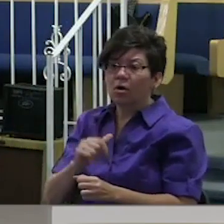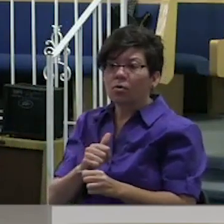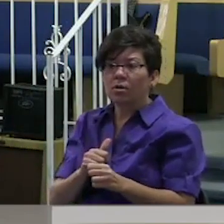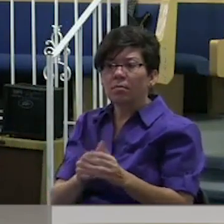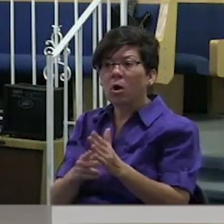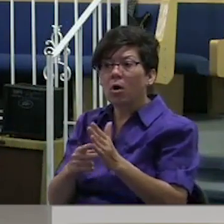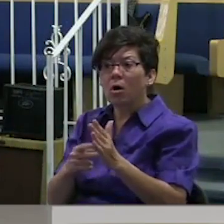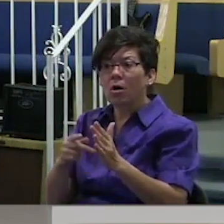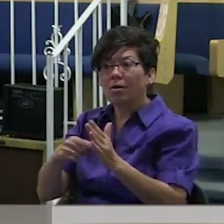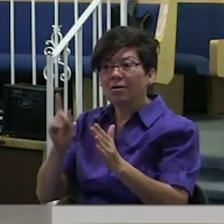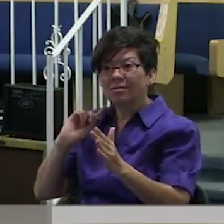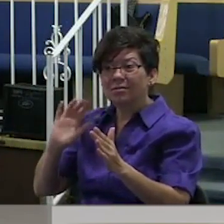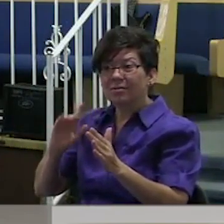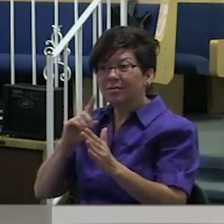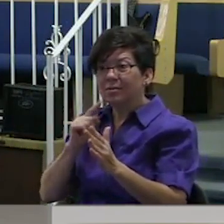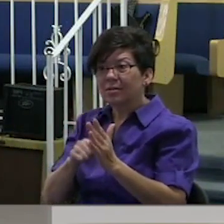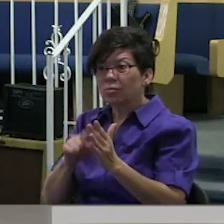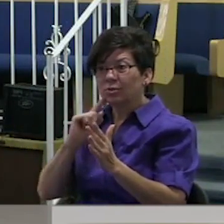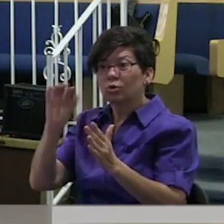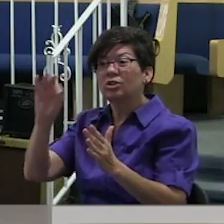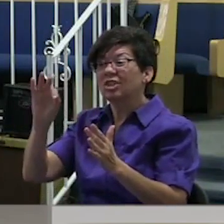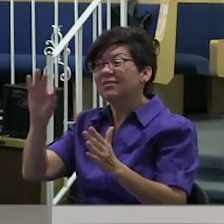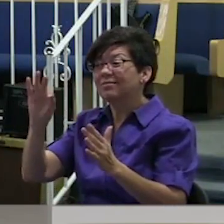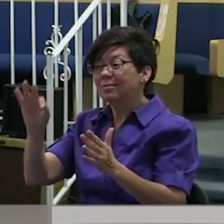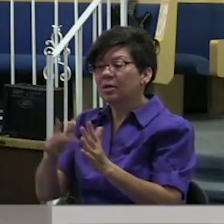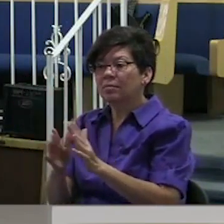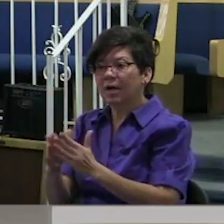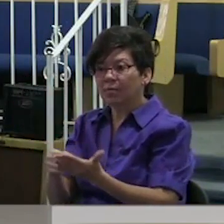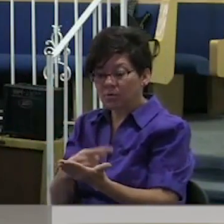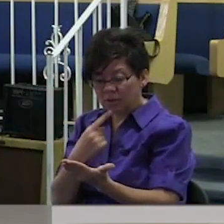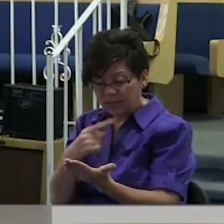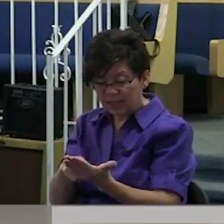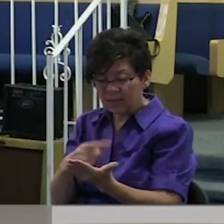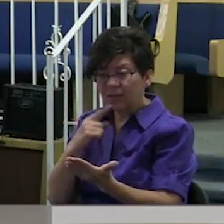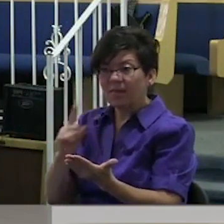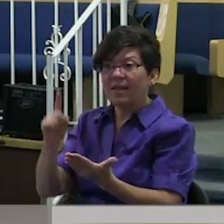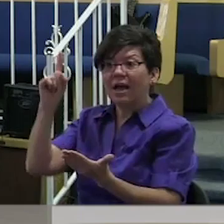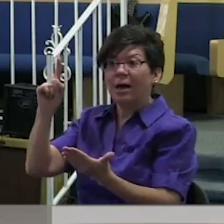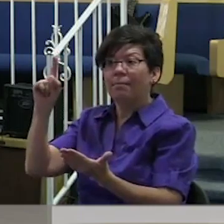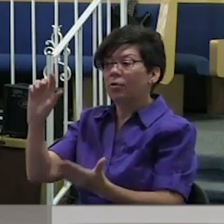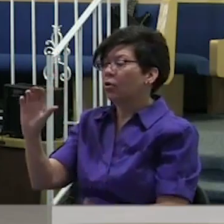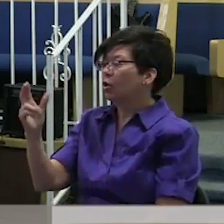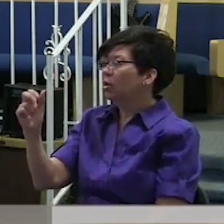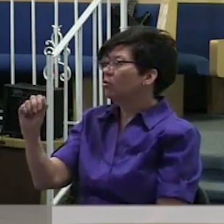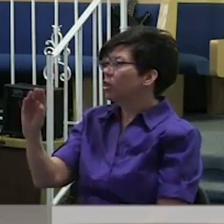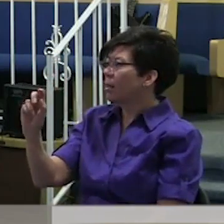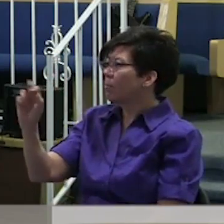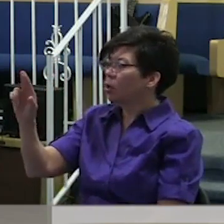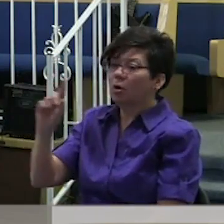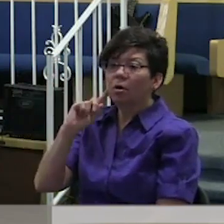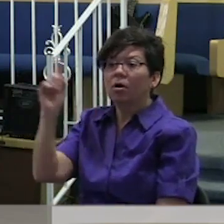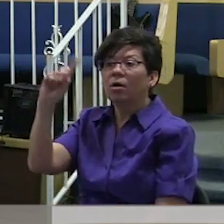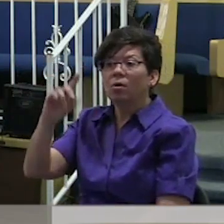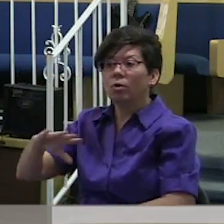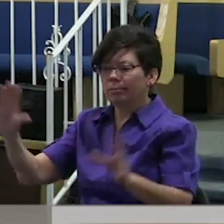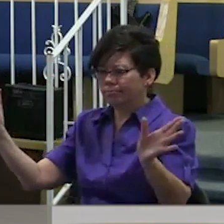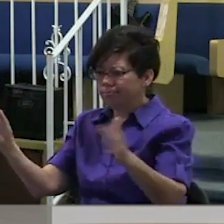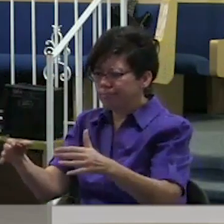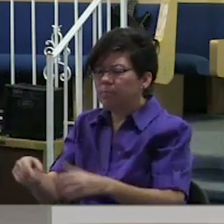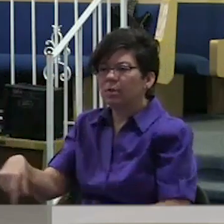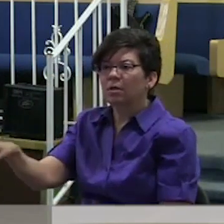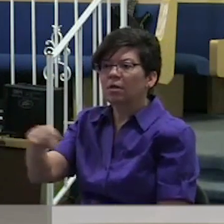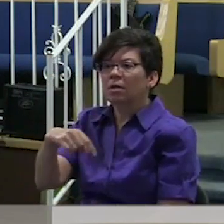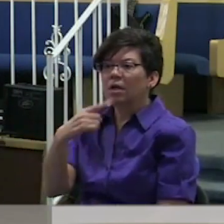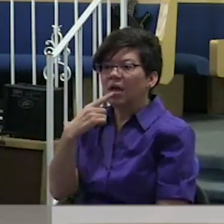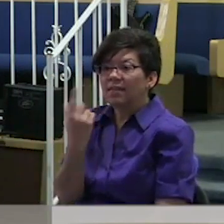Paul, when he was long preaching, the Bible says, in the upper chamber where they were gathered together. And